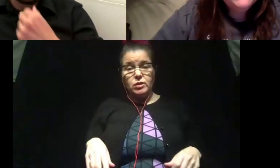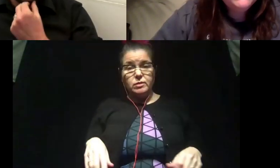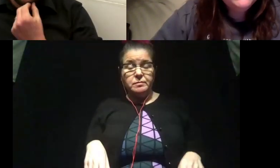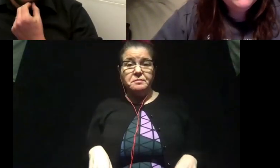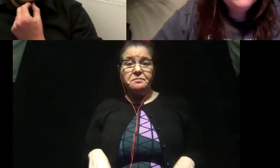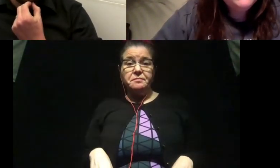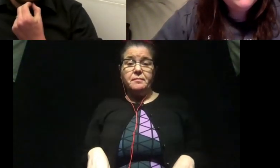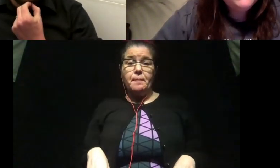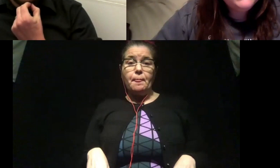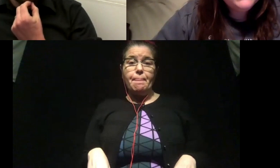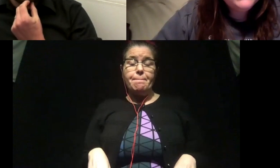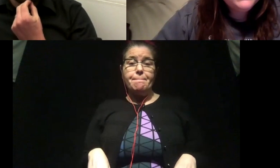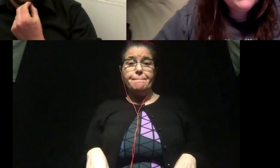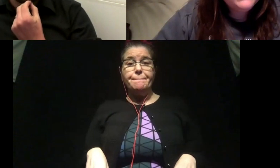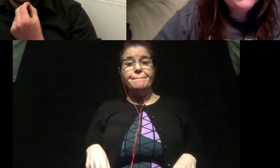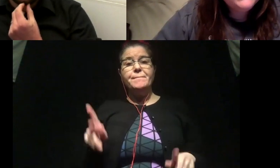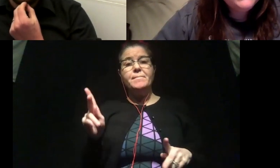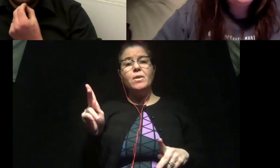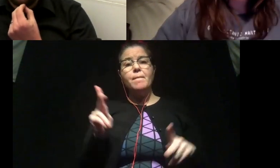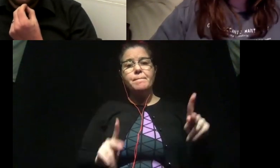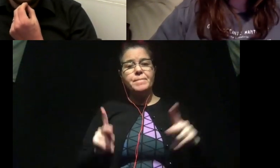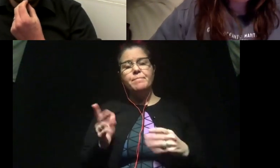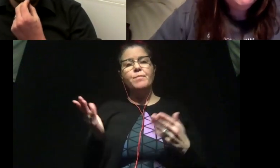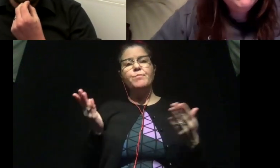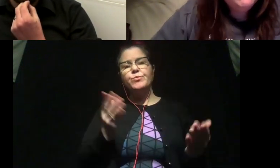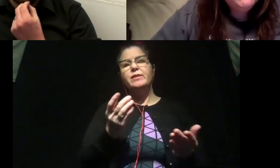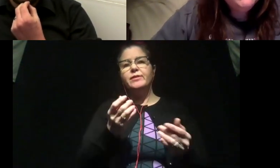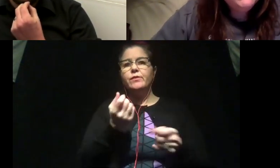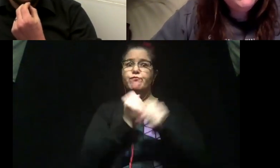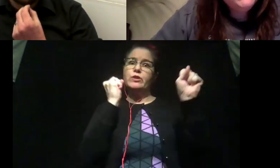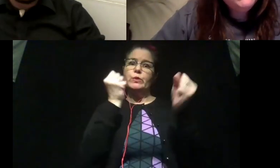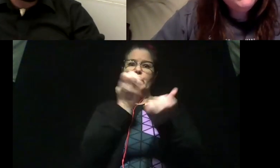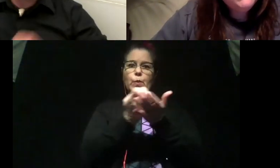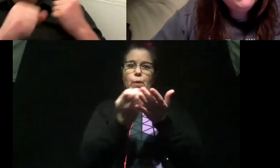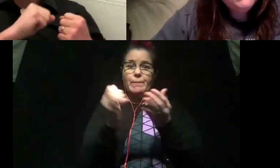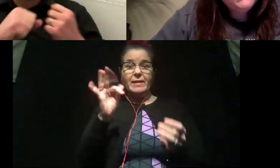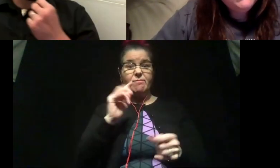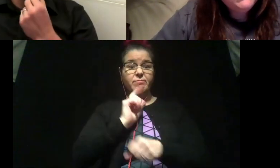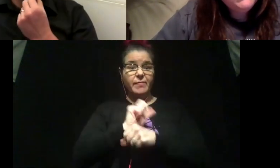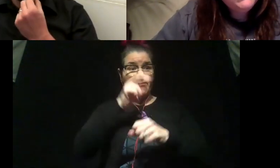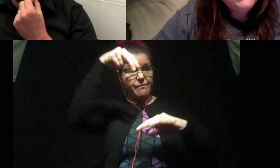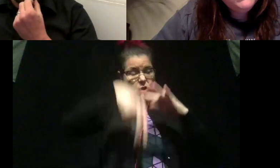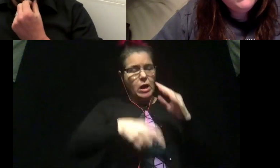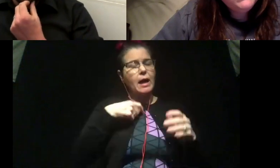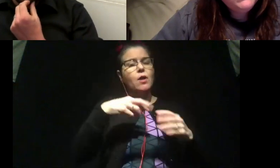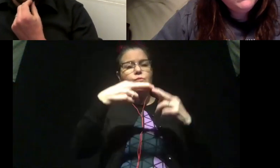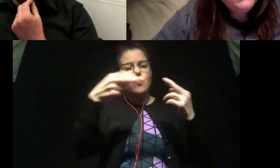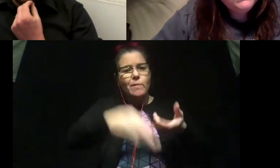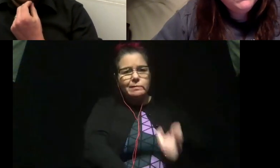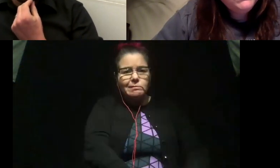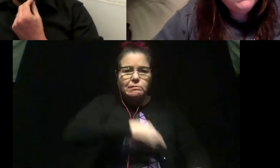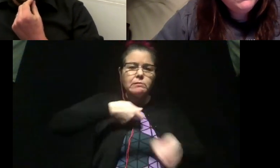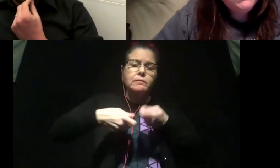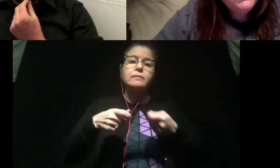cracks. And people carry crevasse rescue equipment where if you do fall in, that they can pull you out with ropes and things.